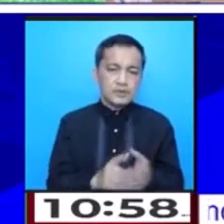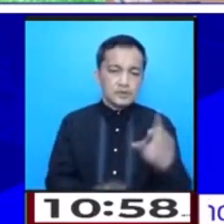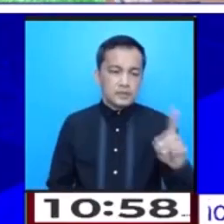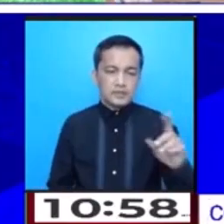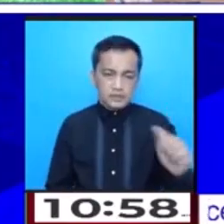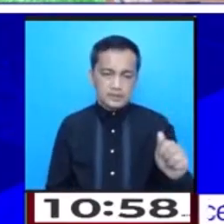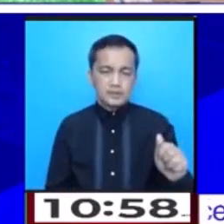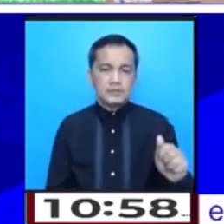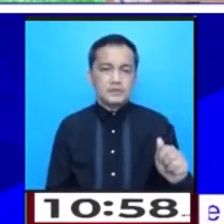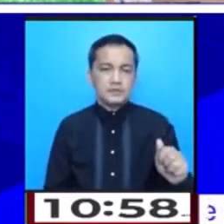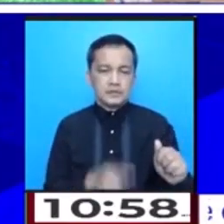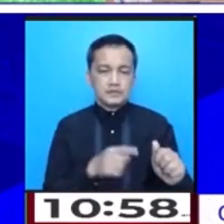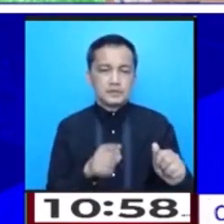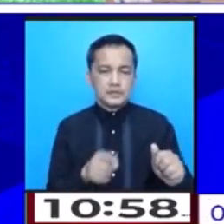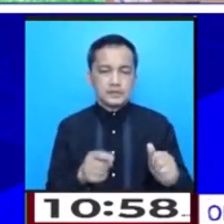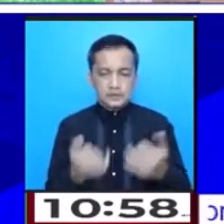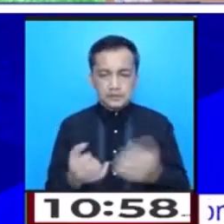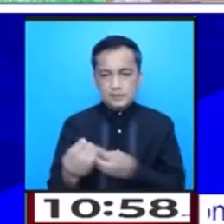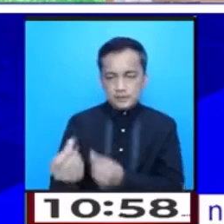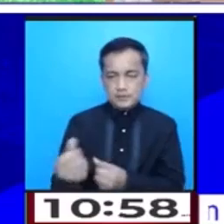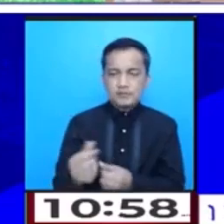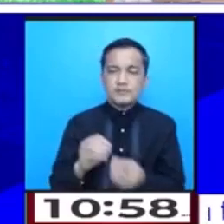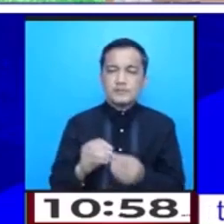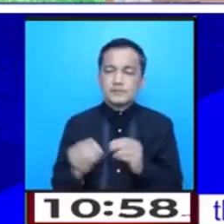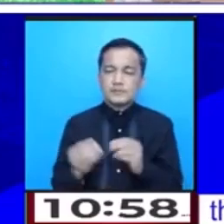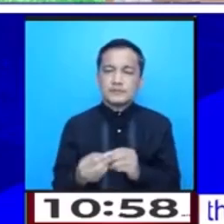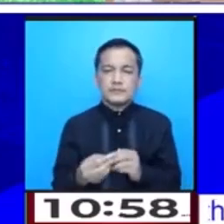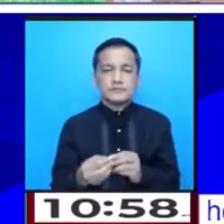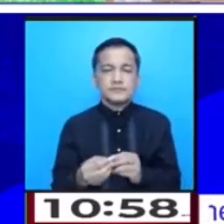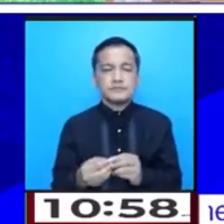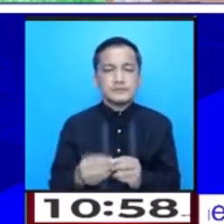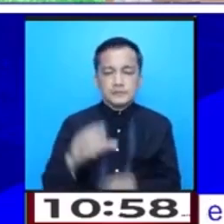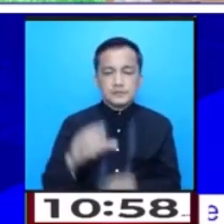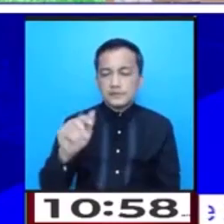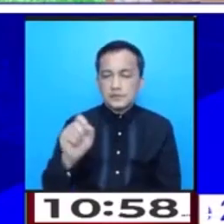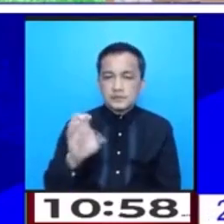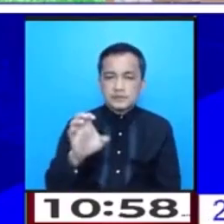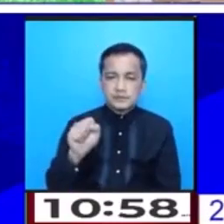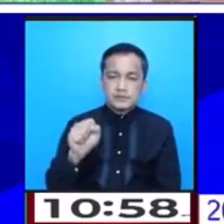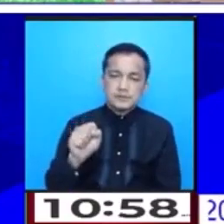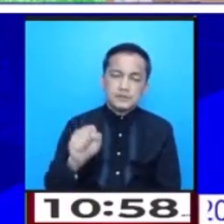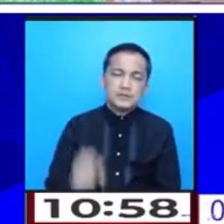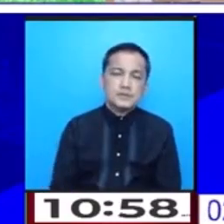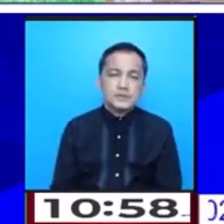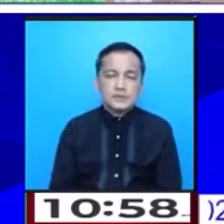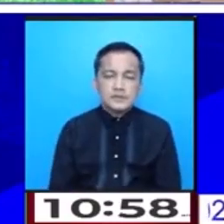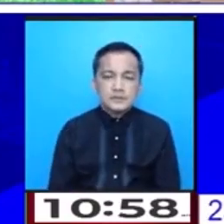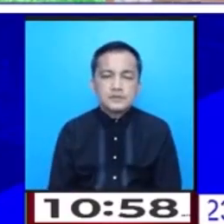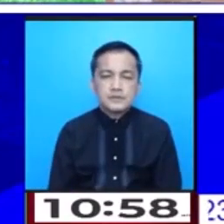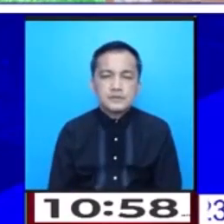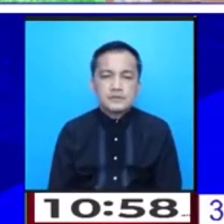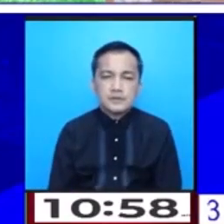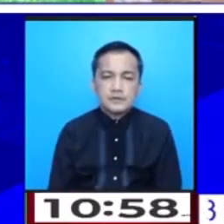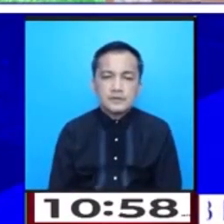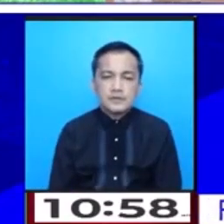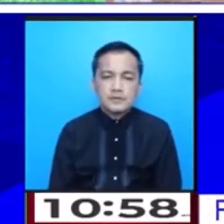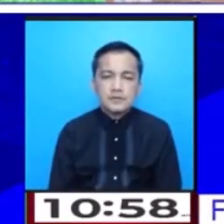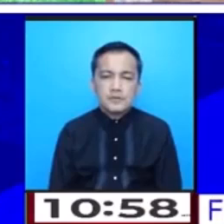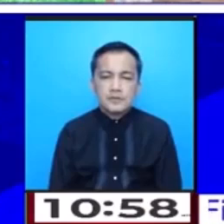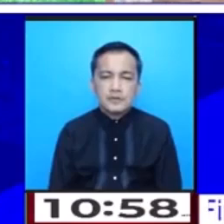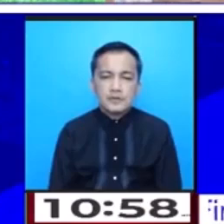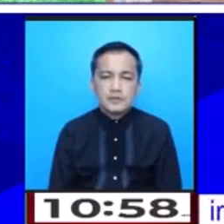being addressed. The cases, the remaining cases of the African